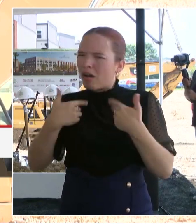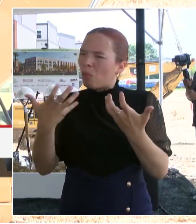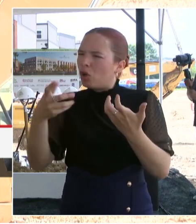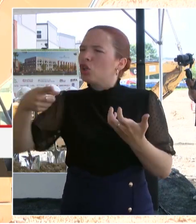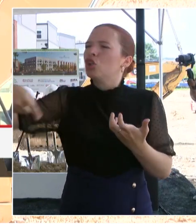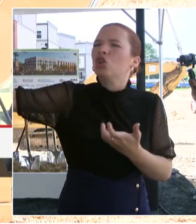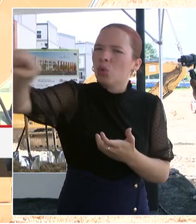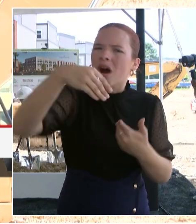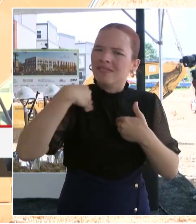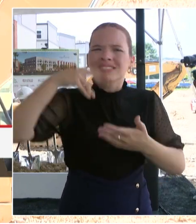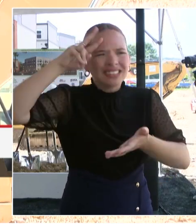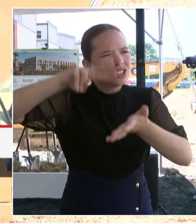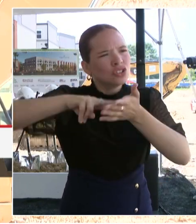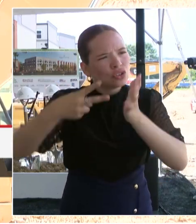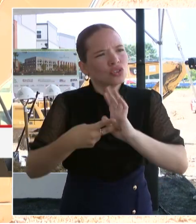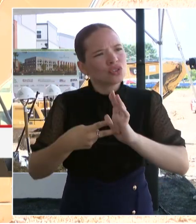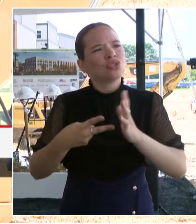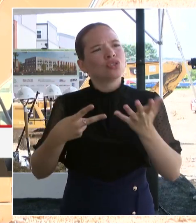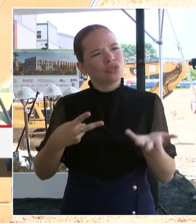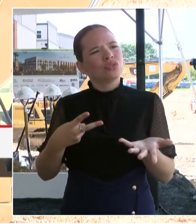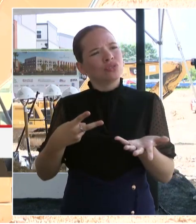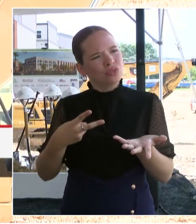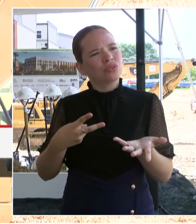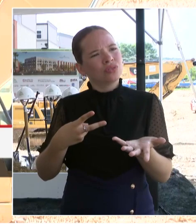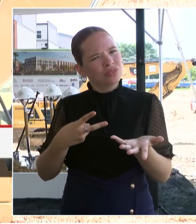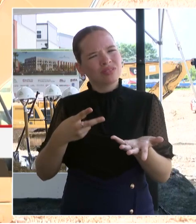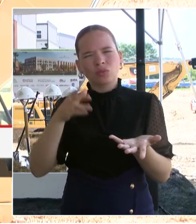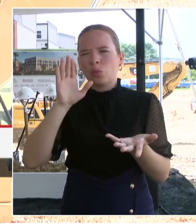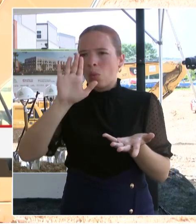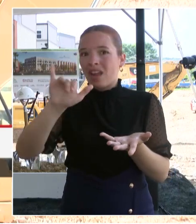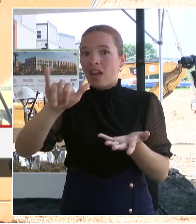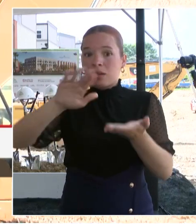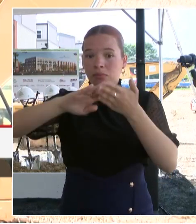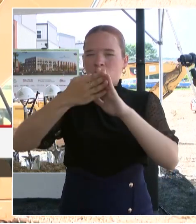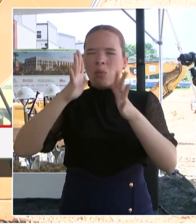will introduce my colleague and my brother, Drew Hubbard, from DHCD.